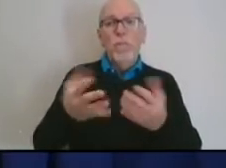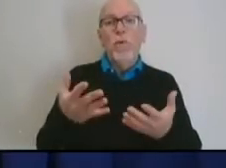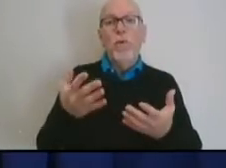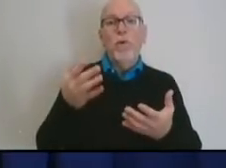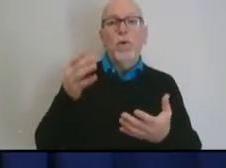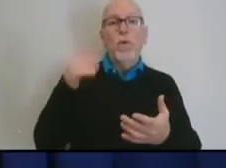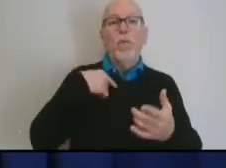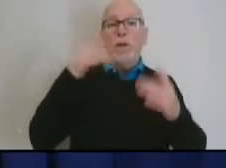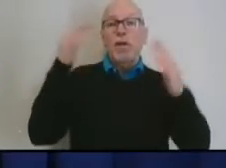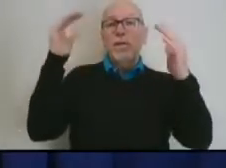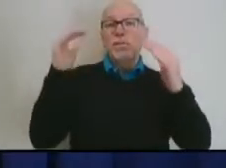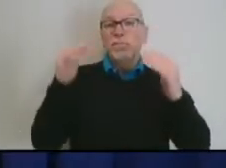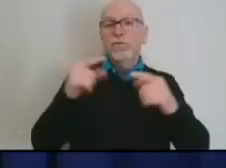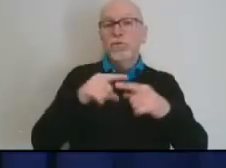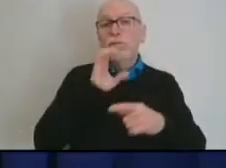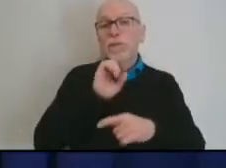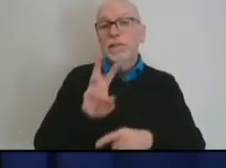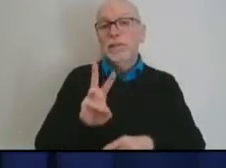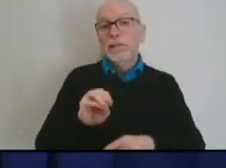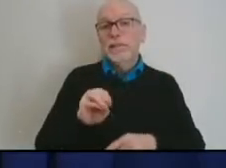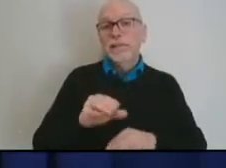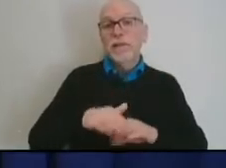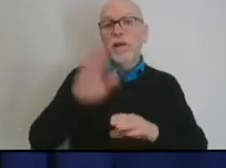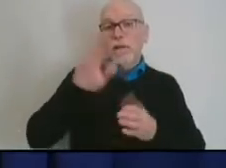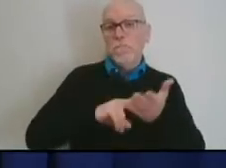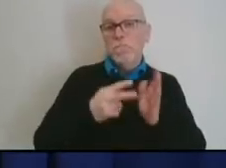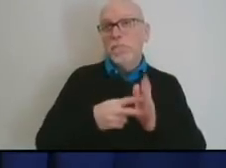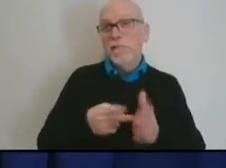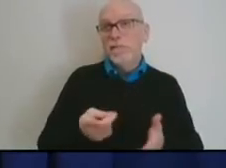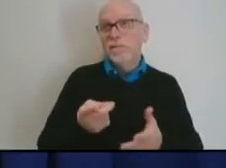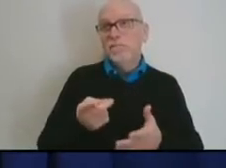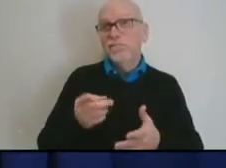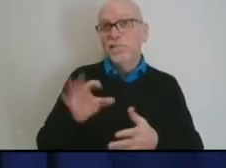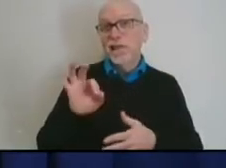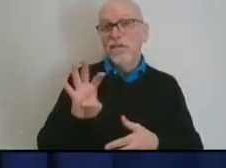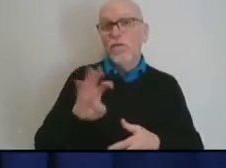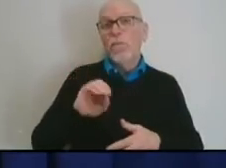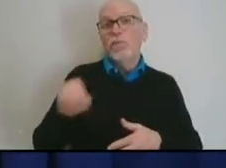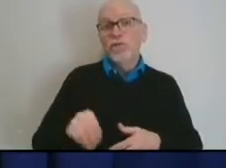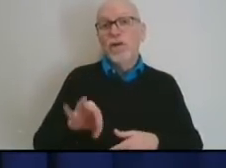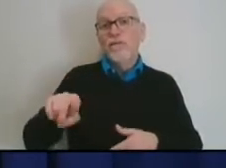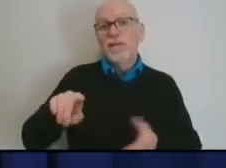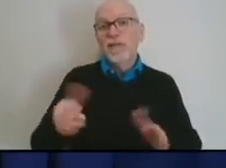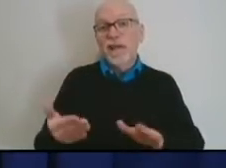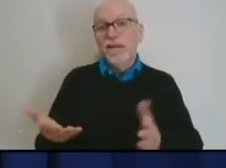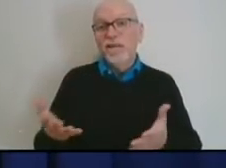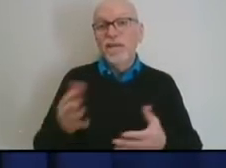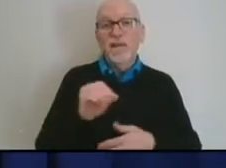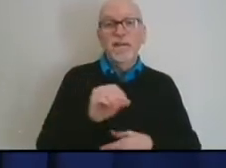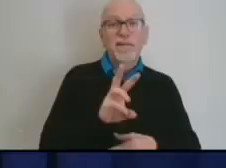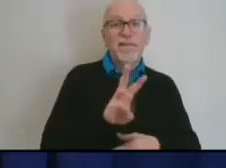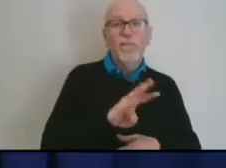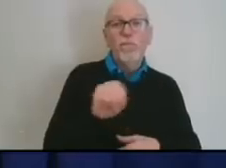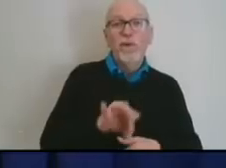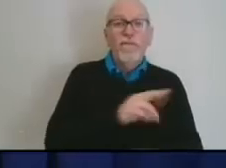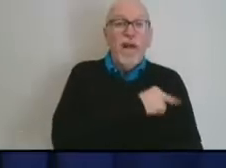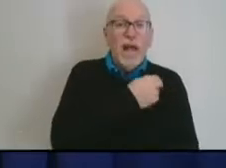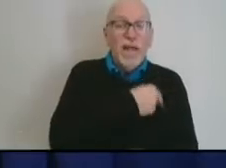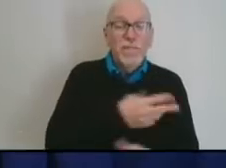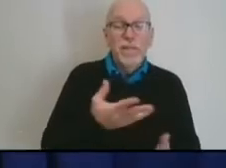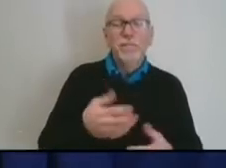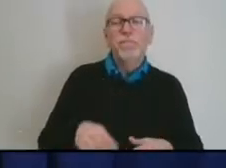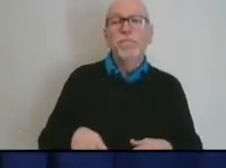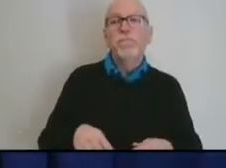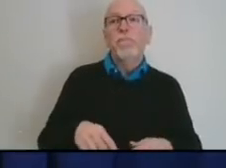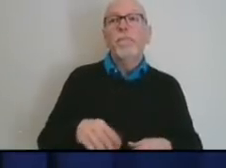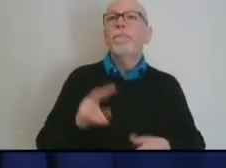we've, basically accounted for those 94% almost of deaths and 64% of hospitalizations, then